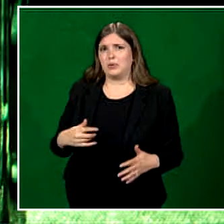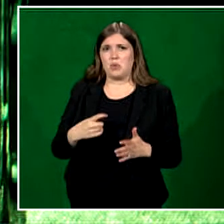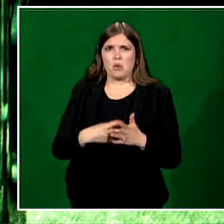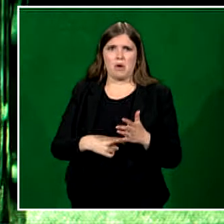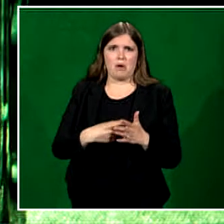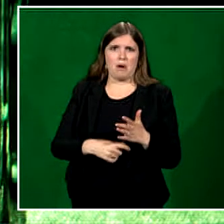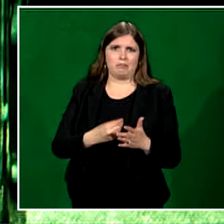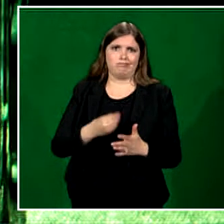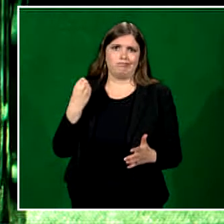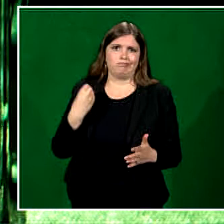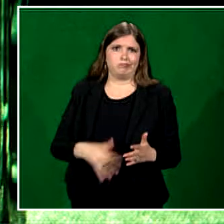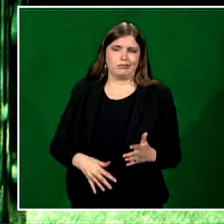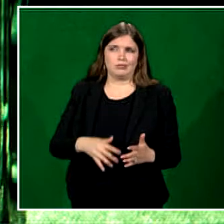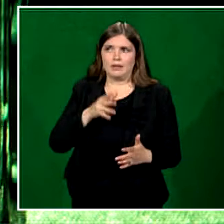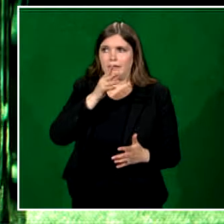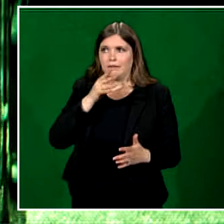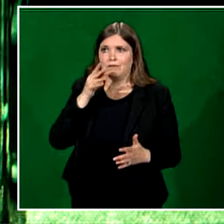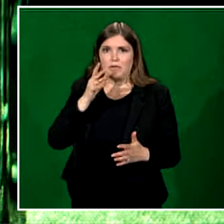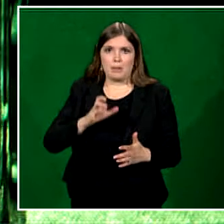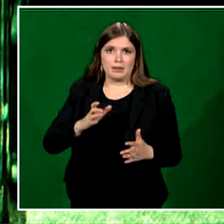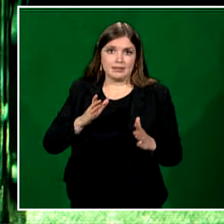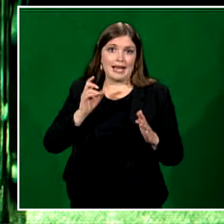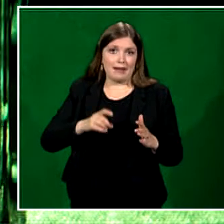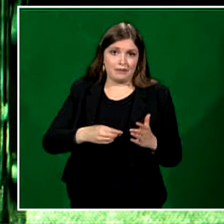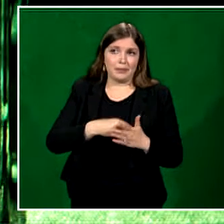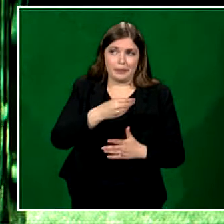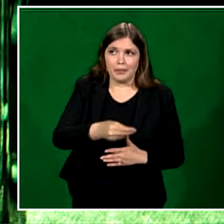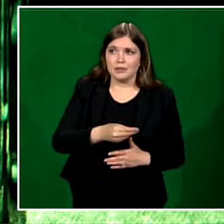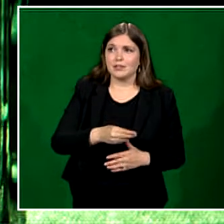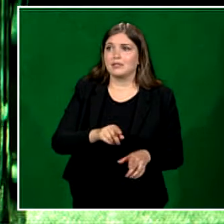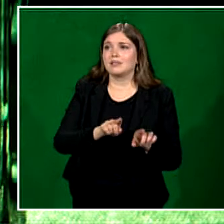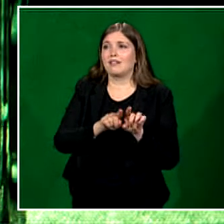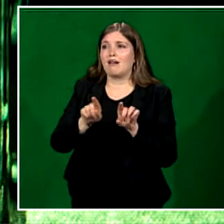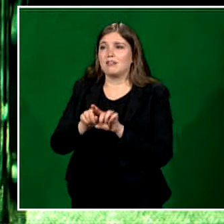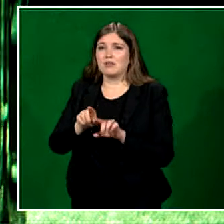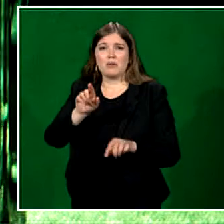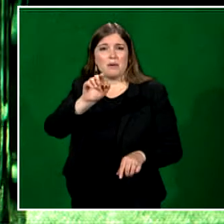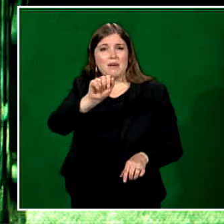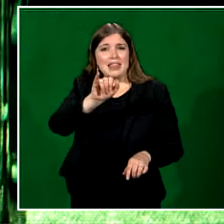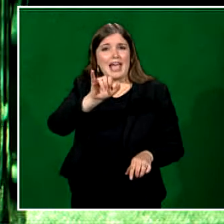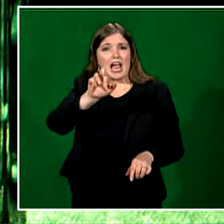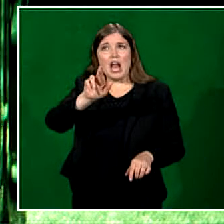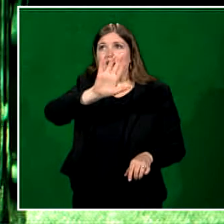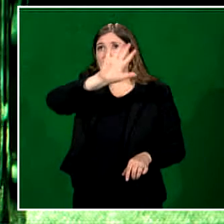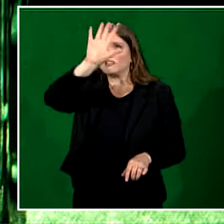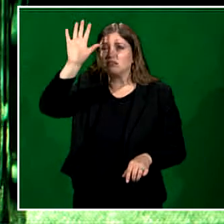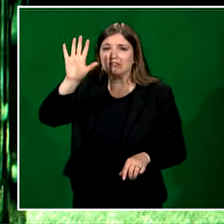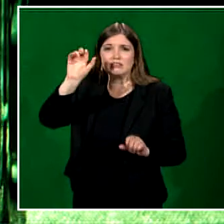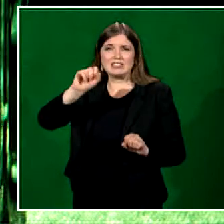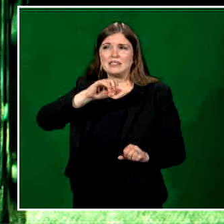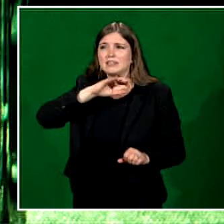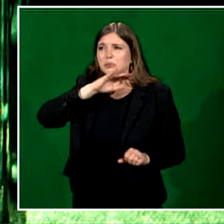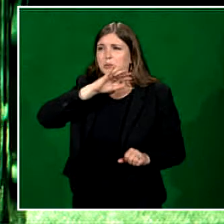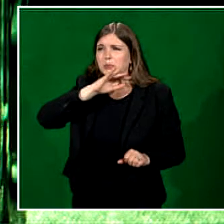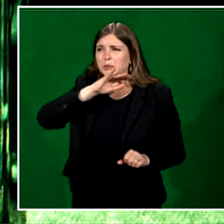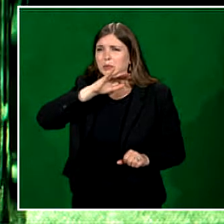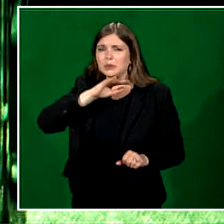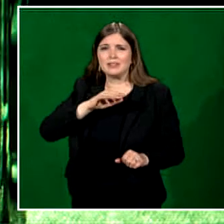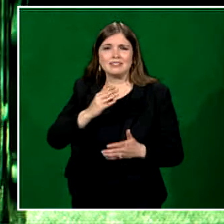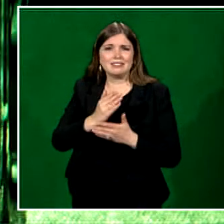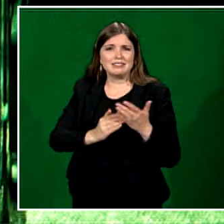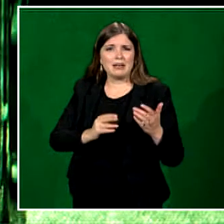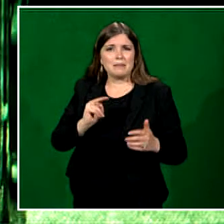the smallholder farmers. When we come to the environmental perspective, such as the air, some fertilizers, such as the nitrogen